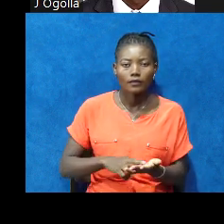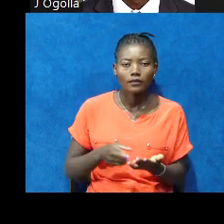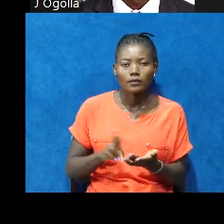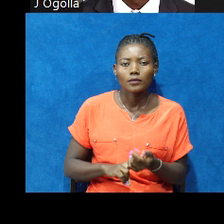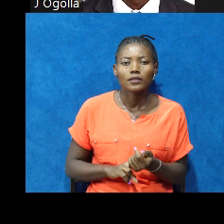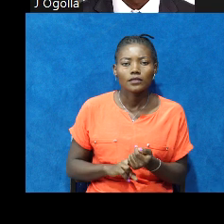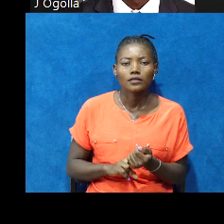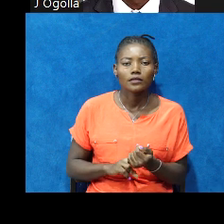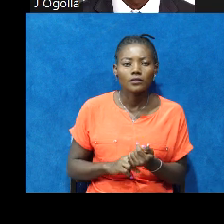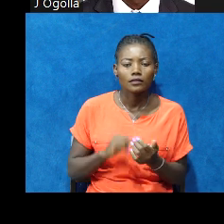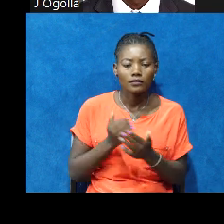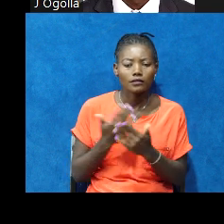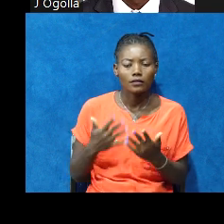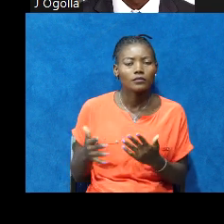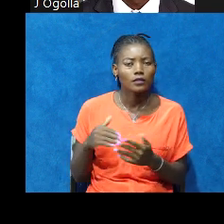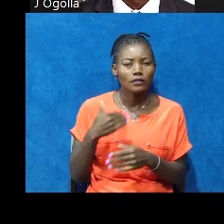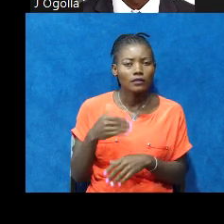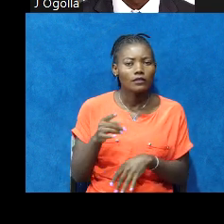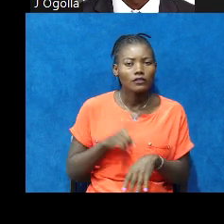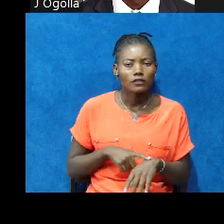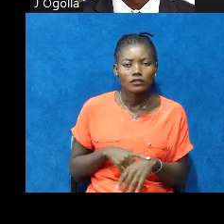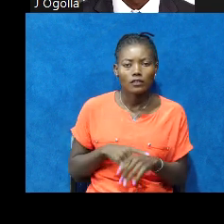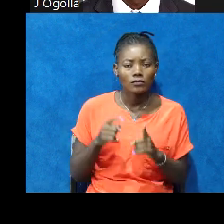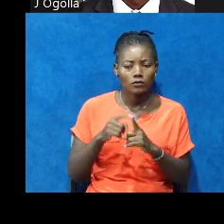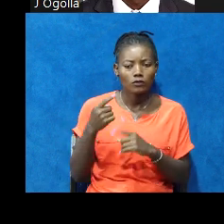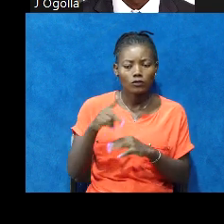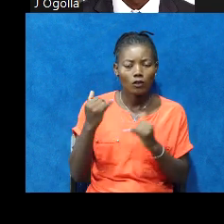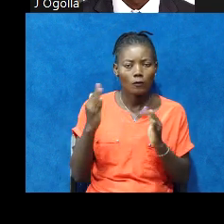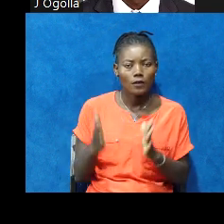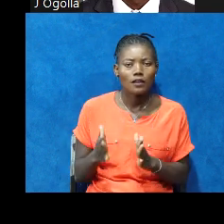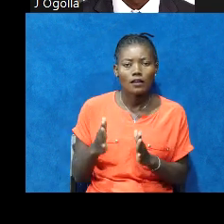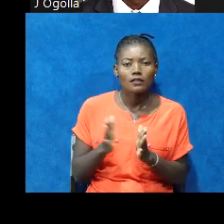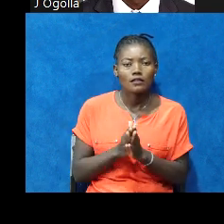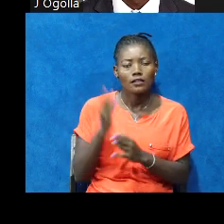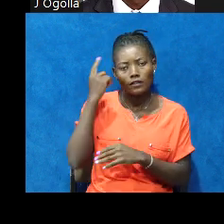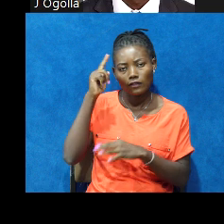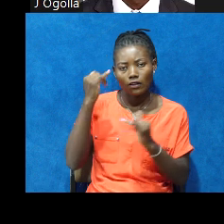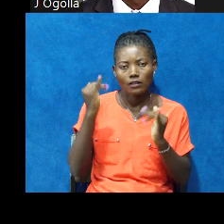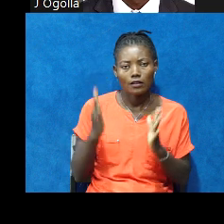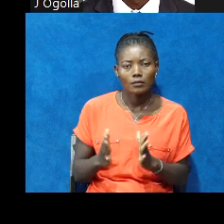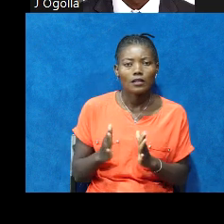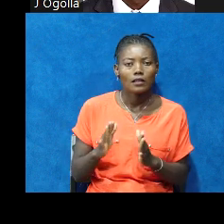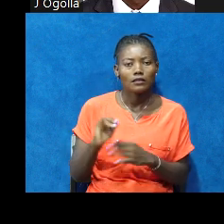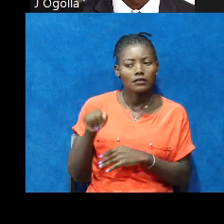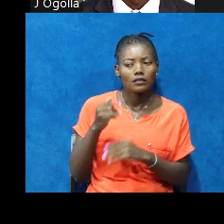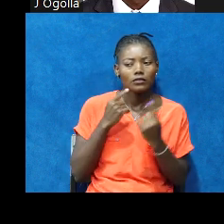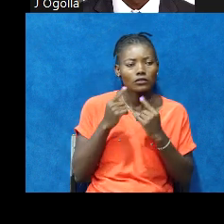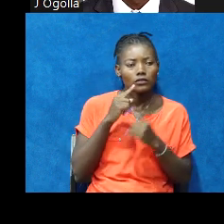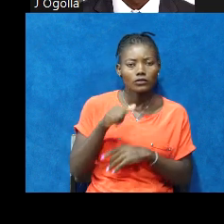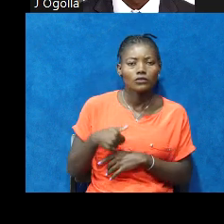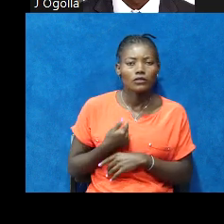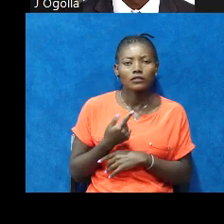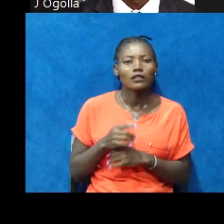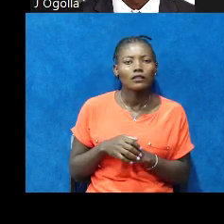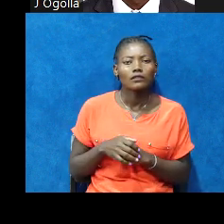repeating, you know, reassurances and affirmations to your athletes. And also for the athletes, you're also just talking